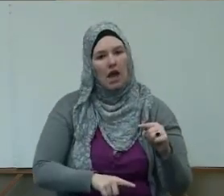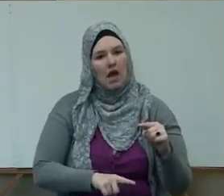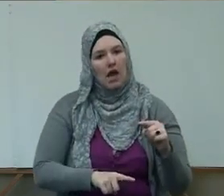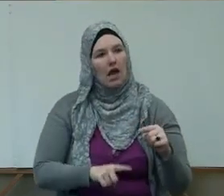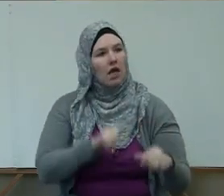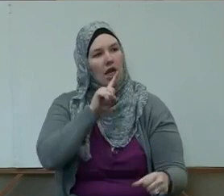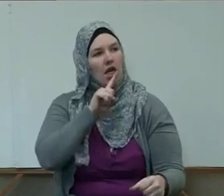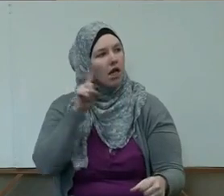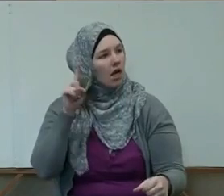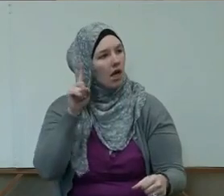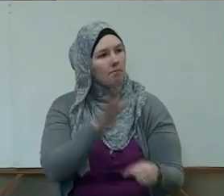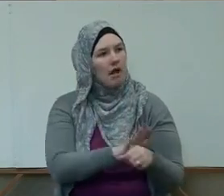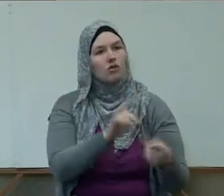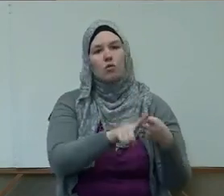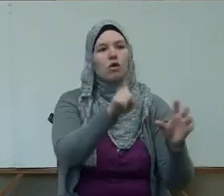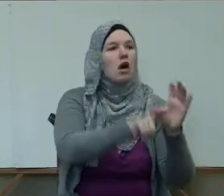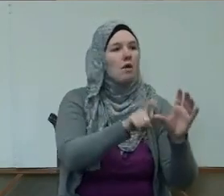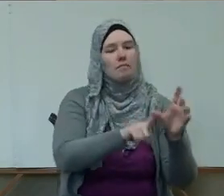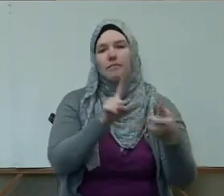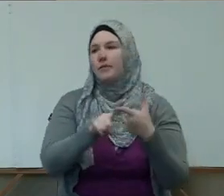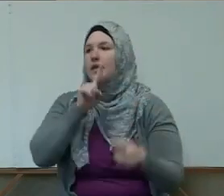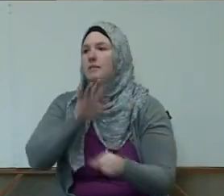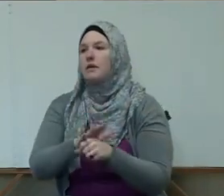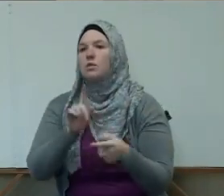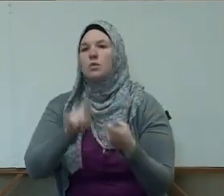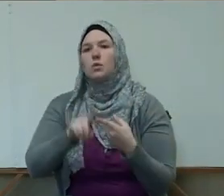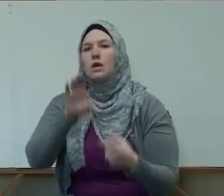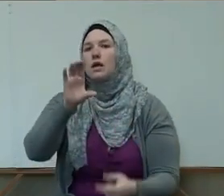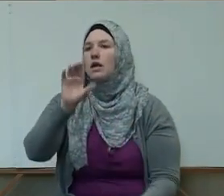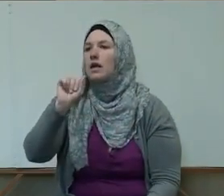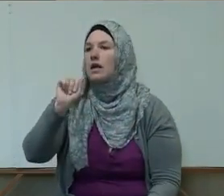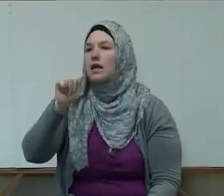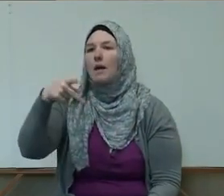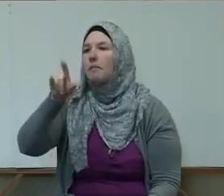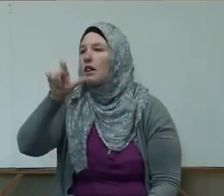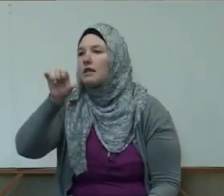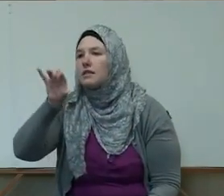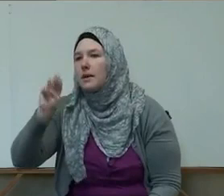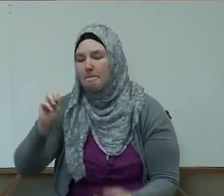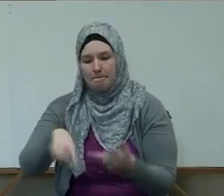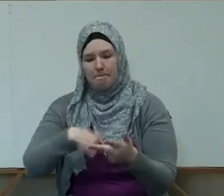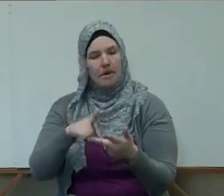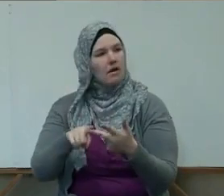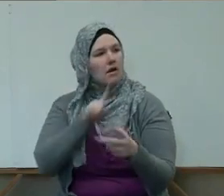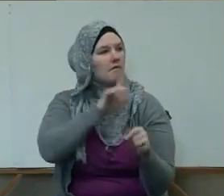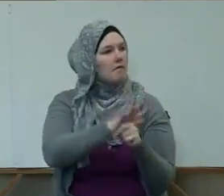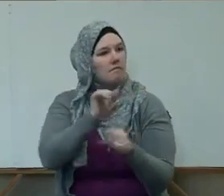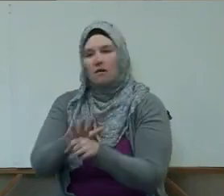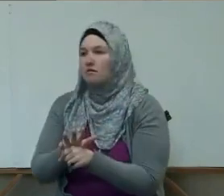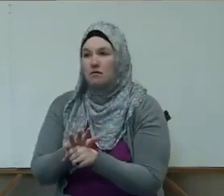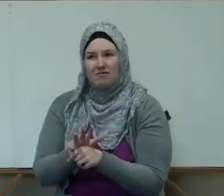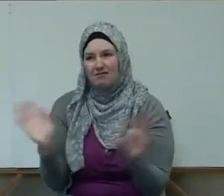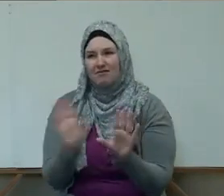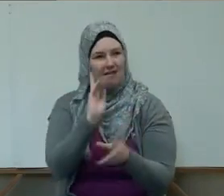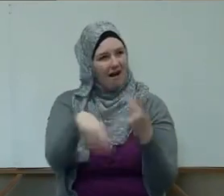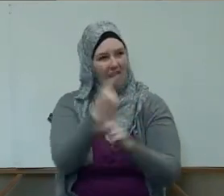nationalism, communism, capitalism, or any ism. We are only committed to